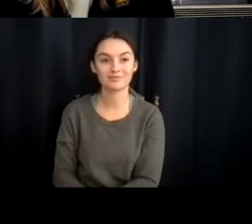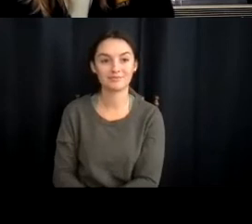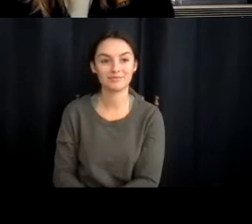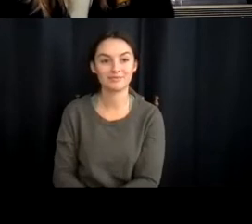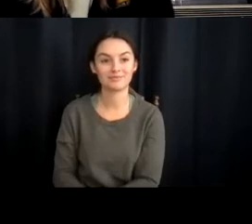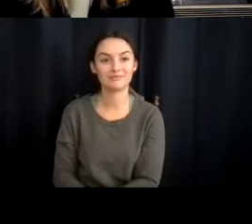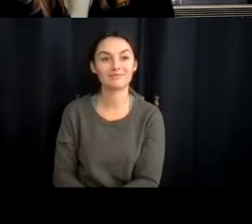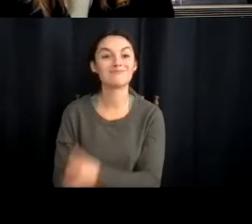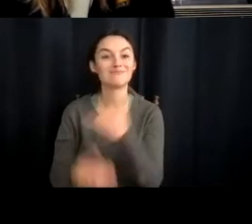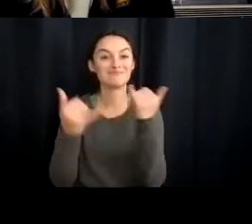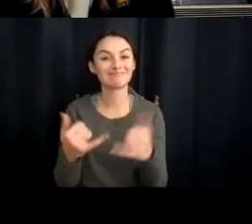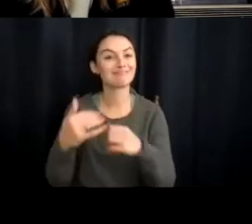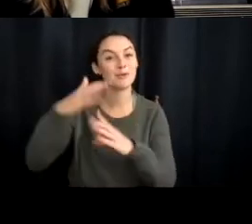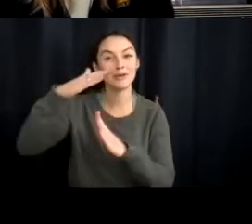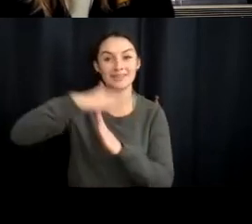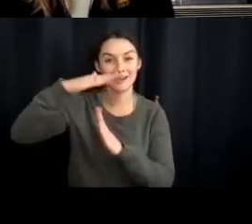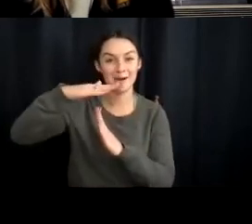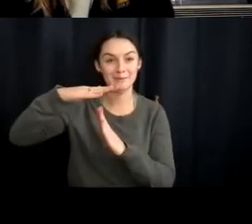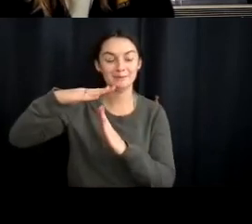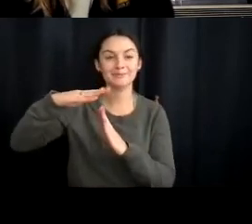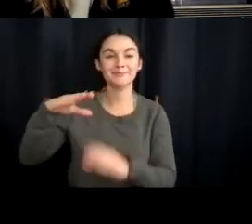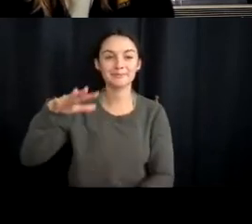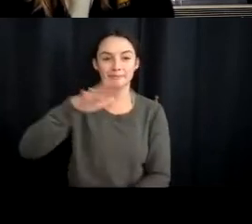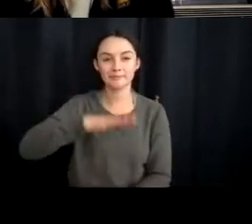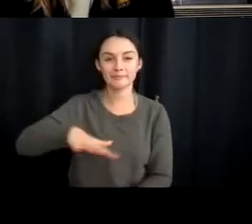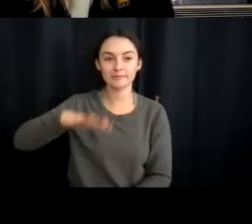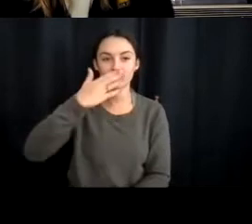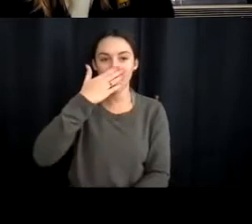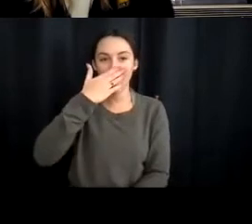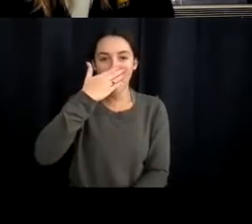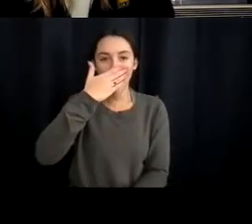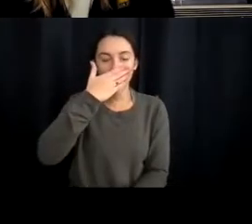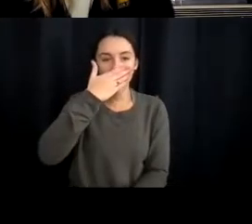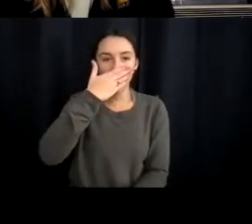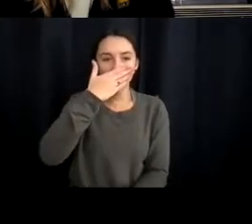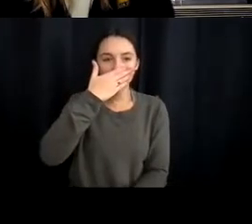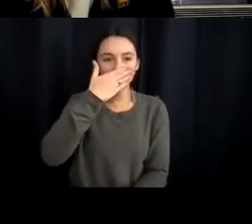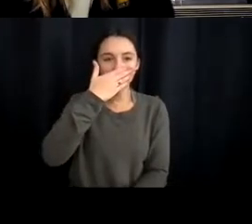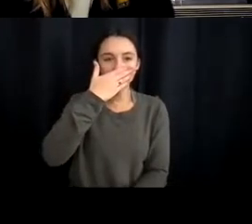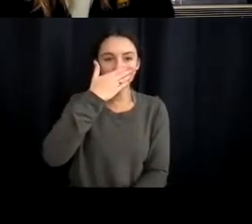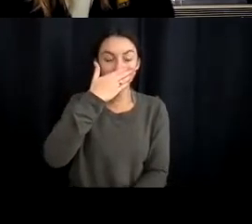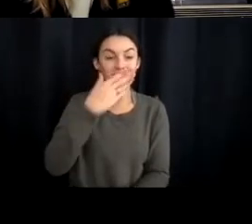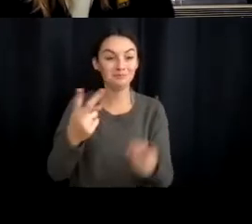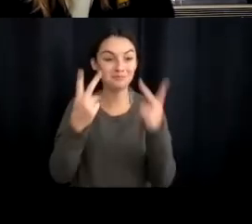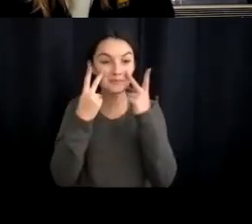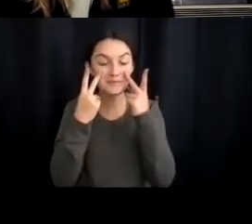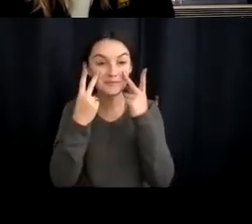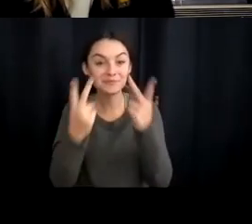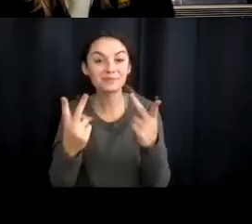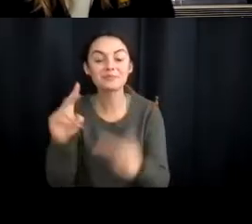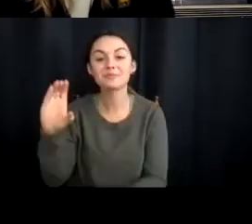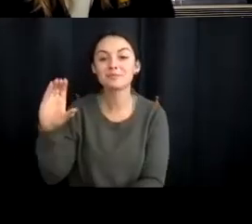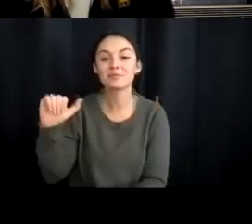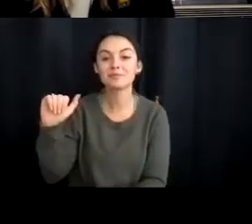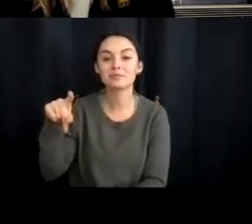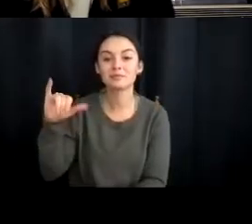Pioneer and historic downtown Salem. I'm just going to give you a little bit of a view here. This is our Capitol Mall.